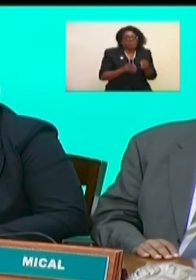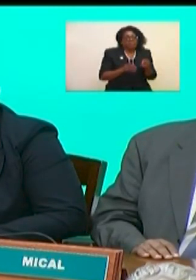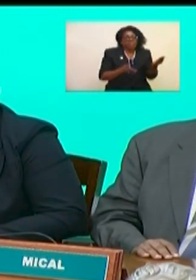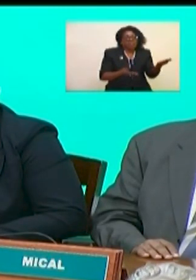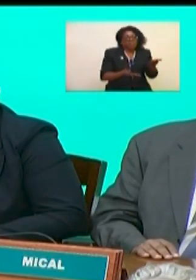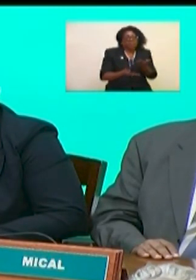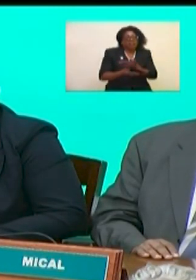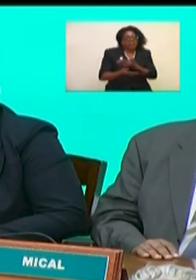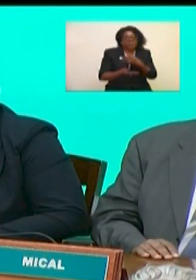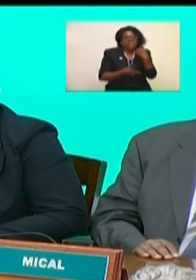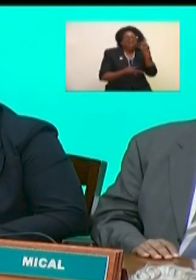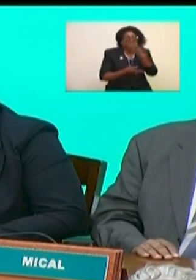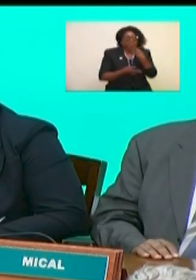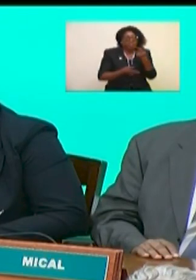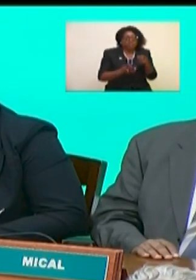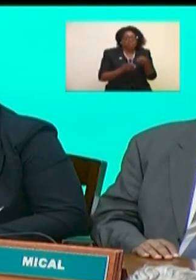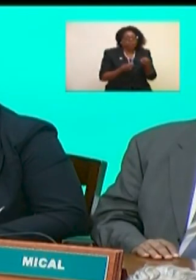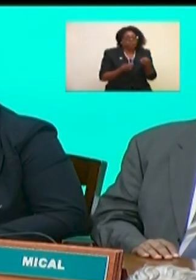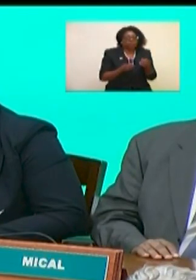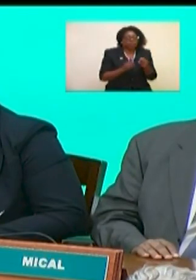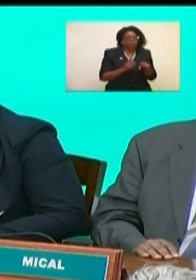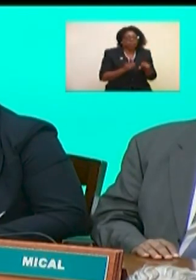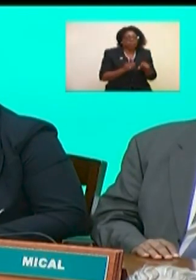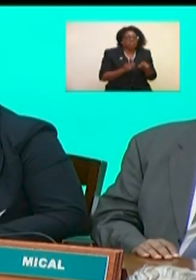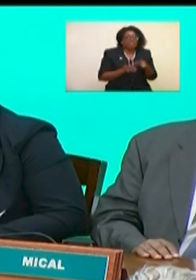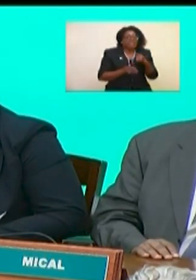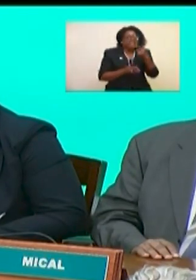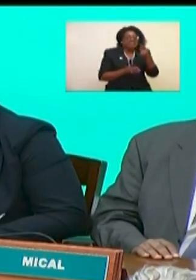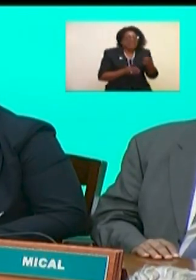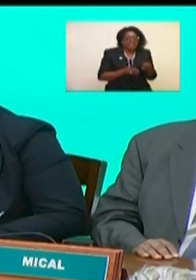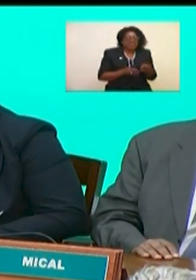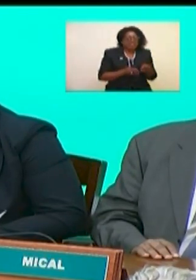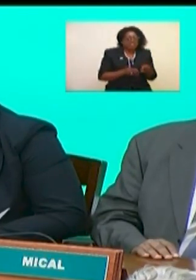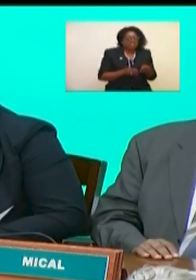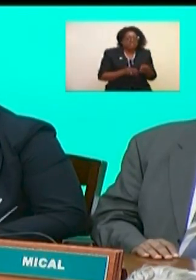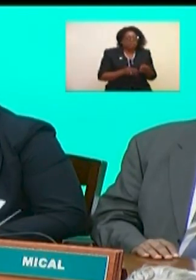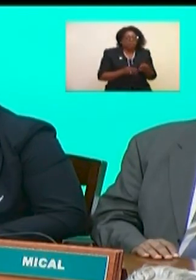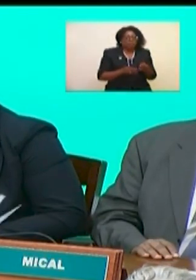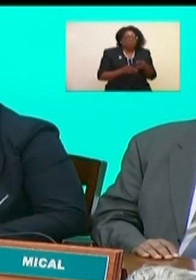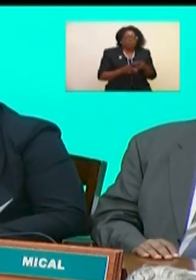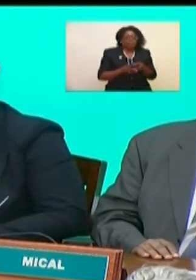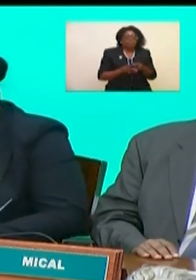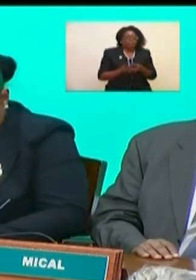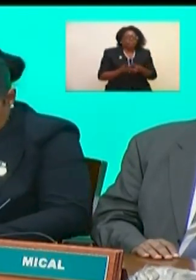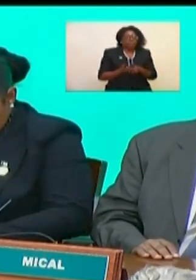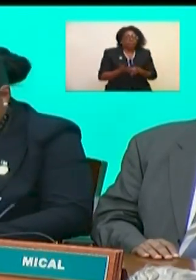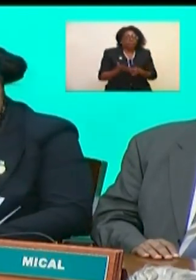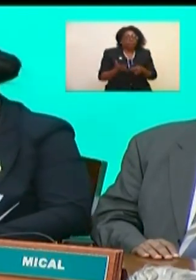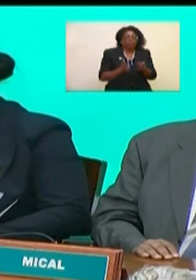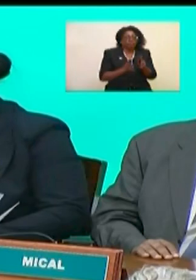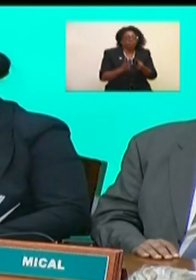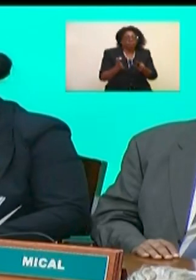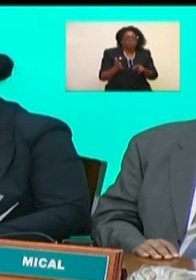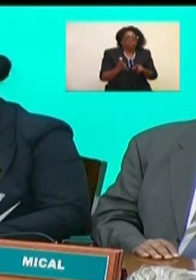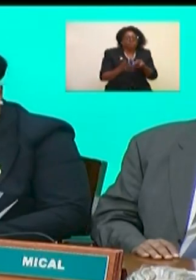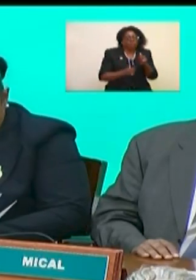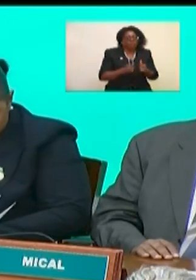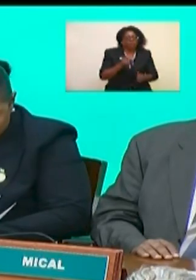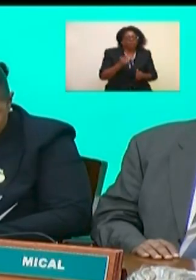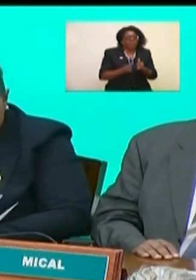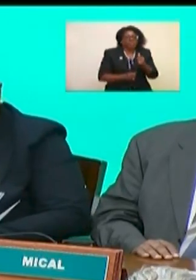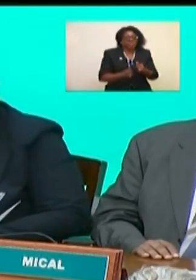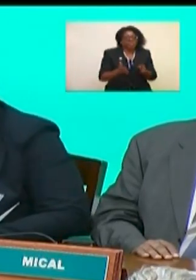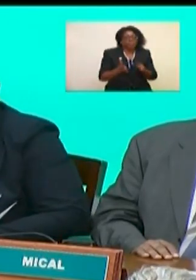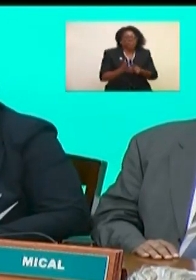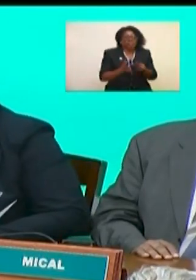or Chairman to do so, state the infringement of these rules on which his